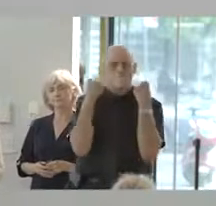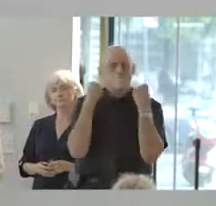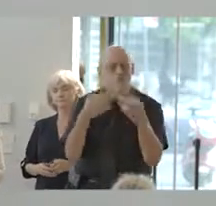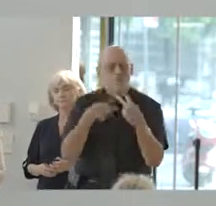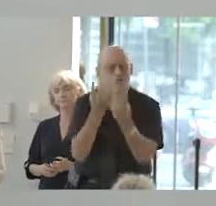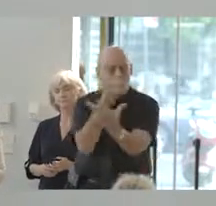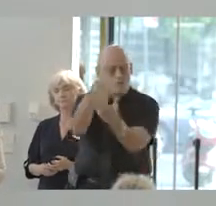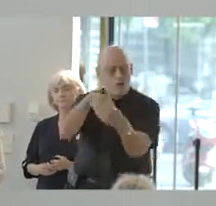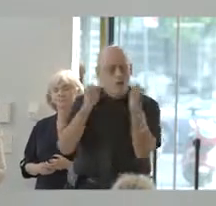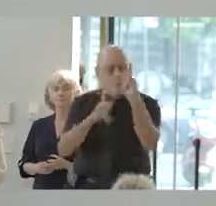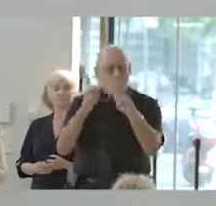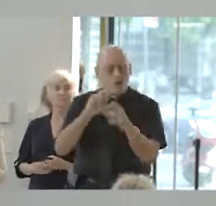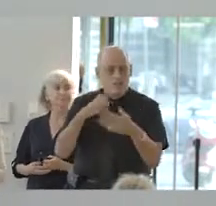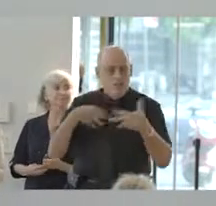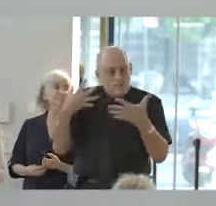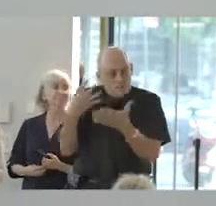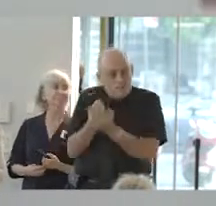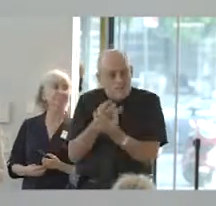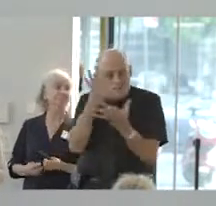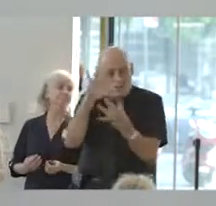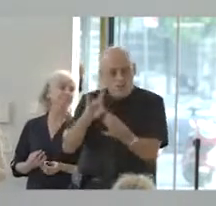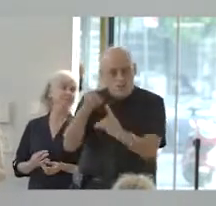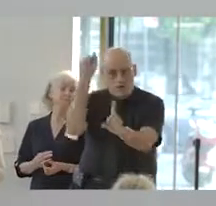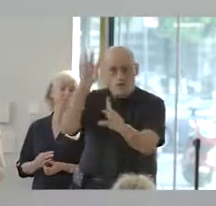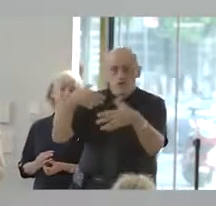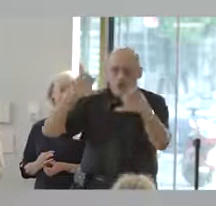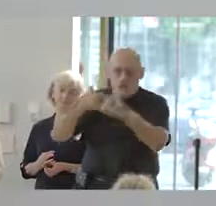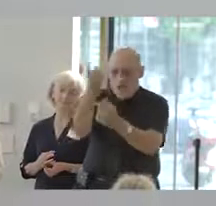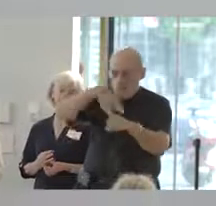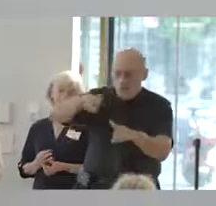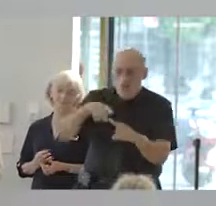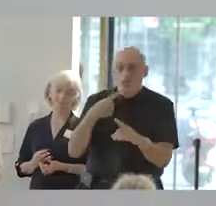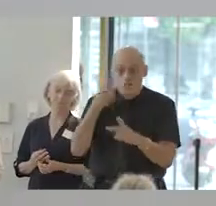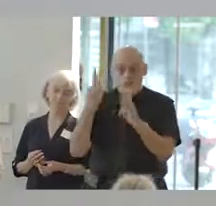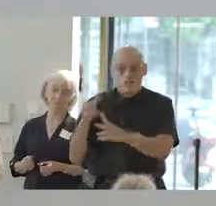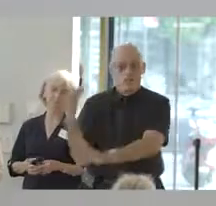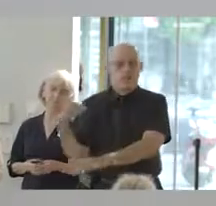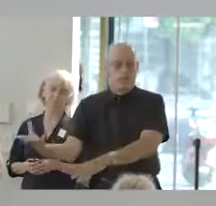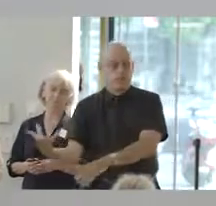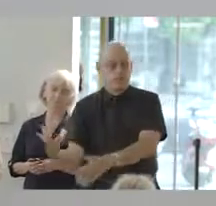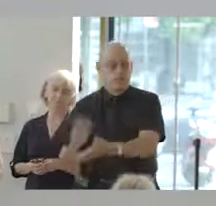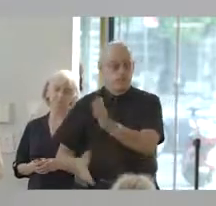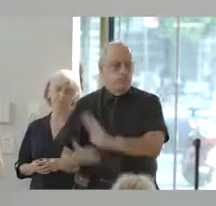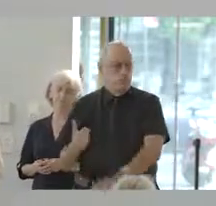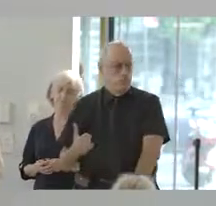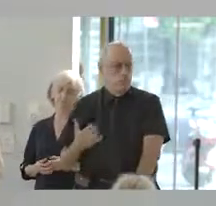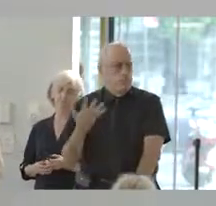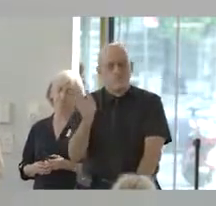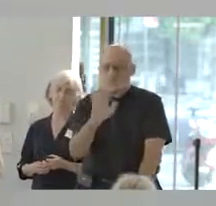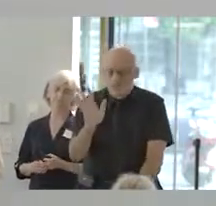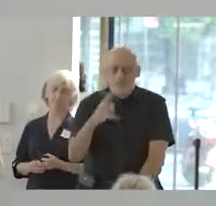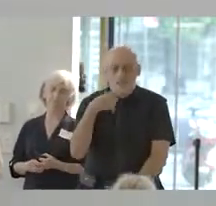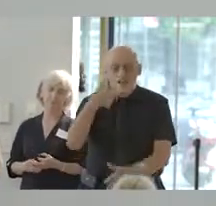and everyone has an opportunity. So I challenge everyone in this room, don't just tell one person, as they say, and 2 people,